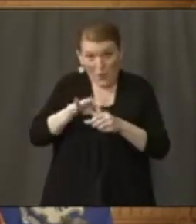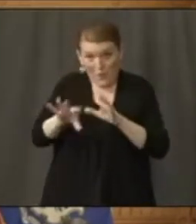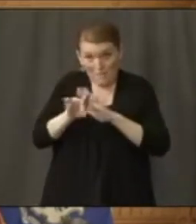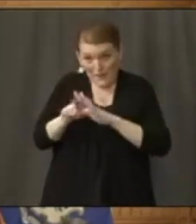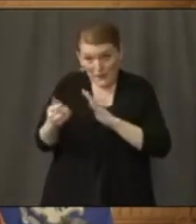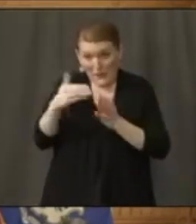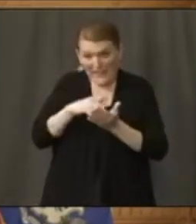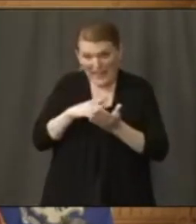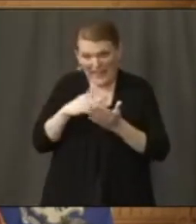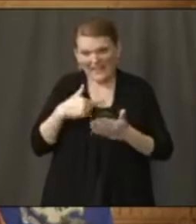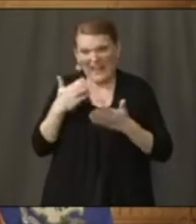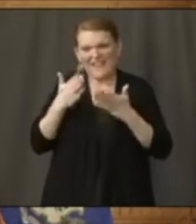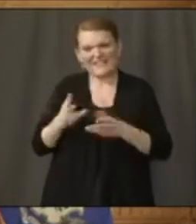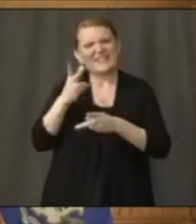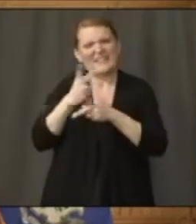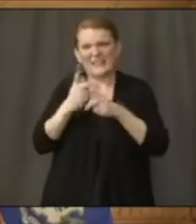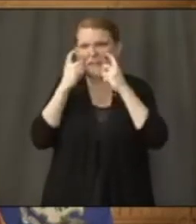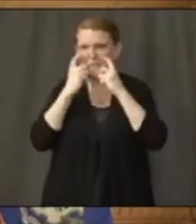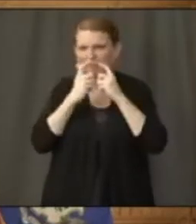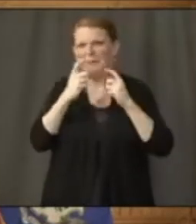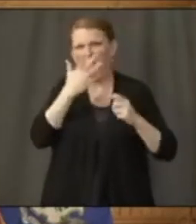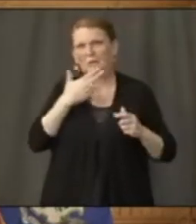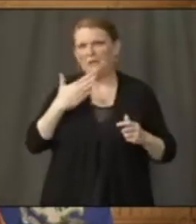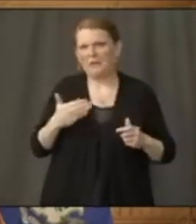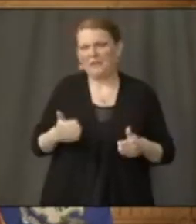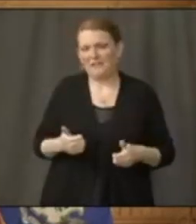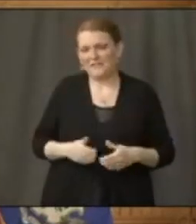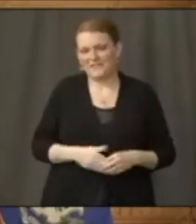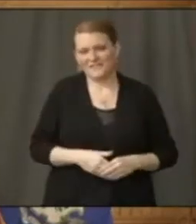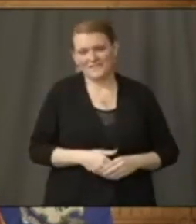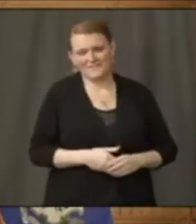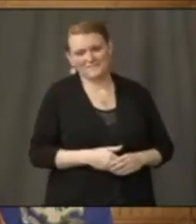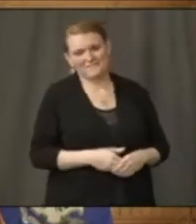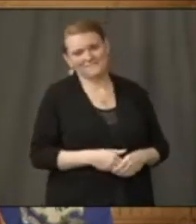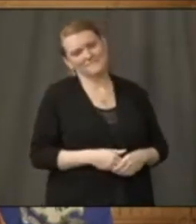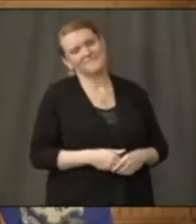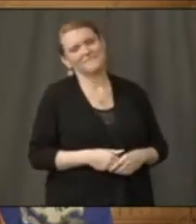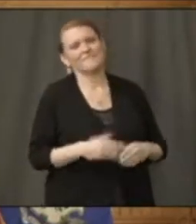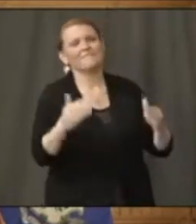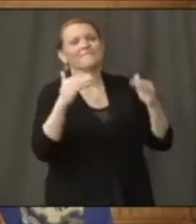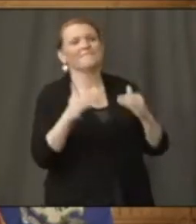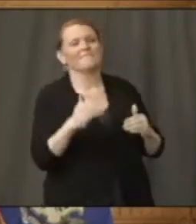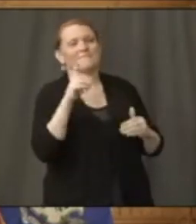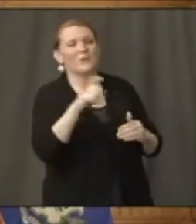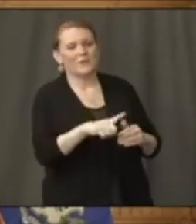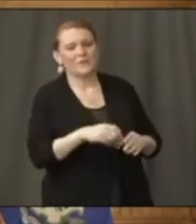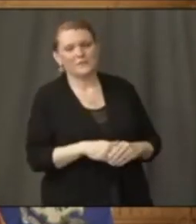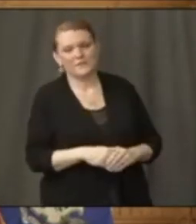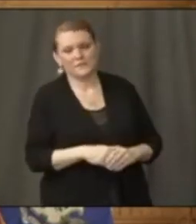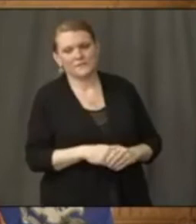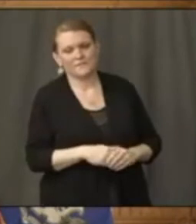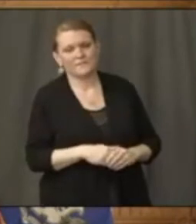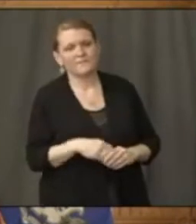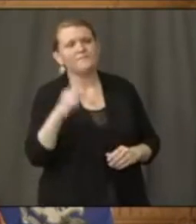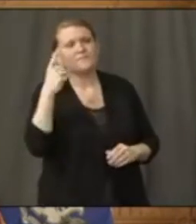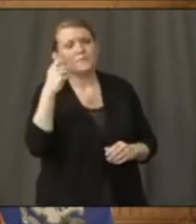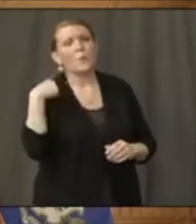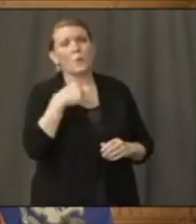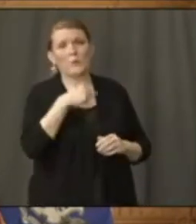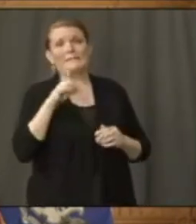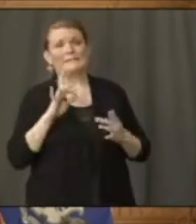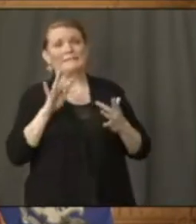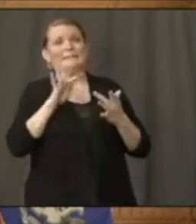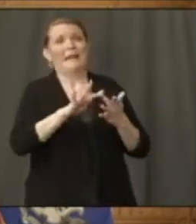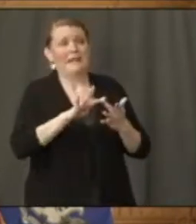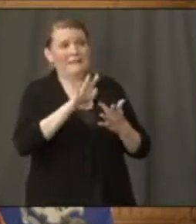Allie Rashafsky for WNPR. We've tried to get a hard number from your office on how many COVID-19 tests the state is